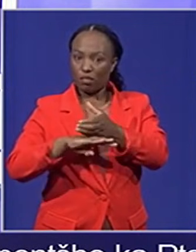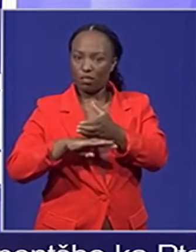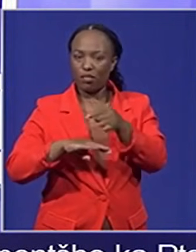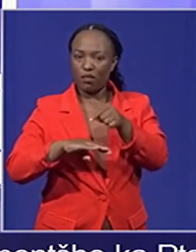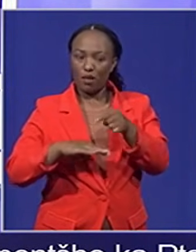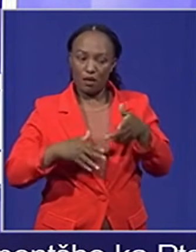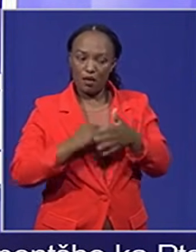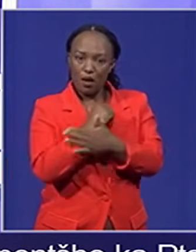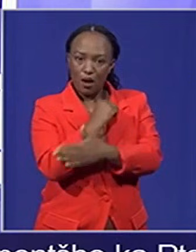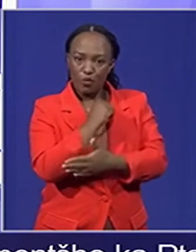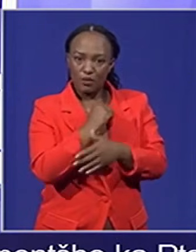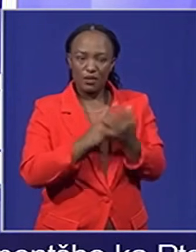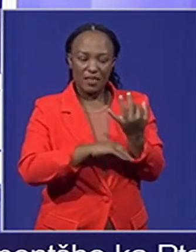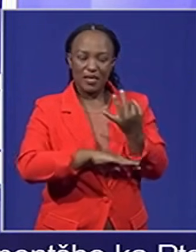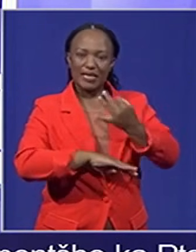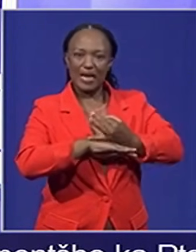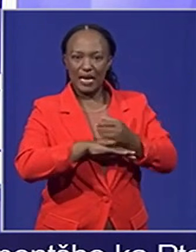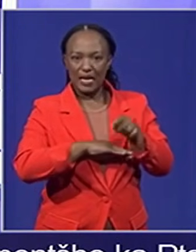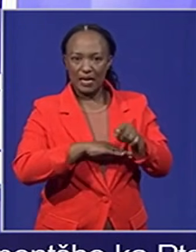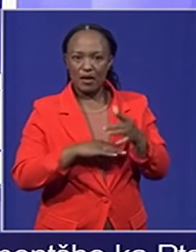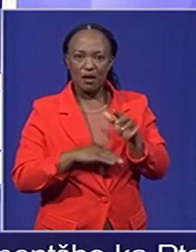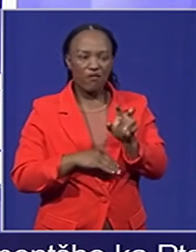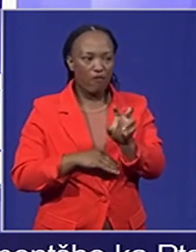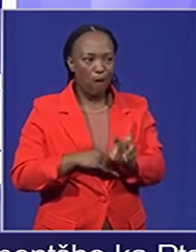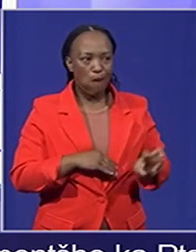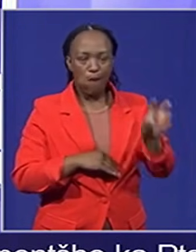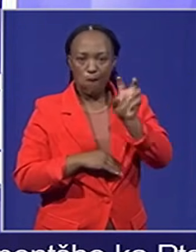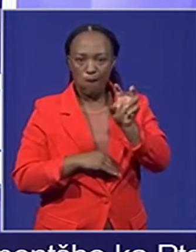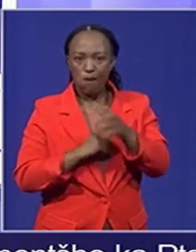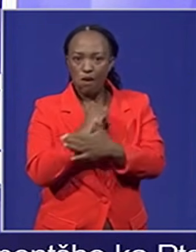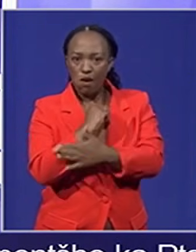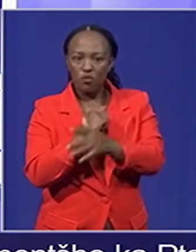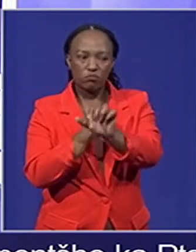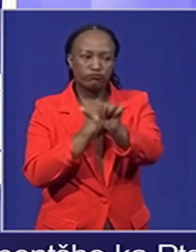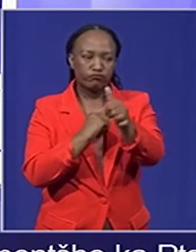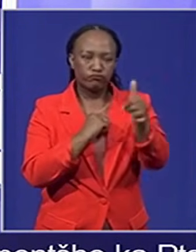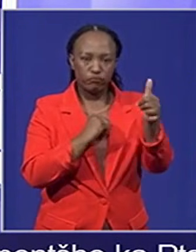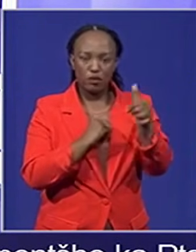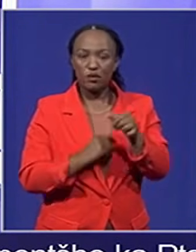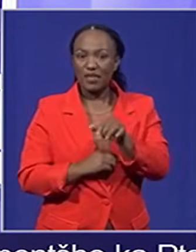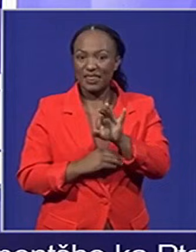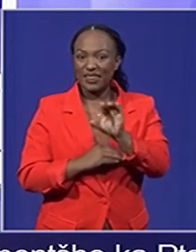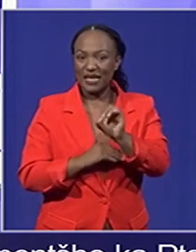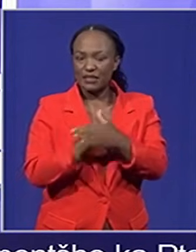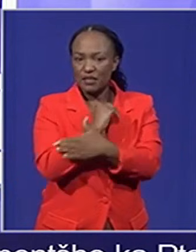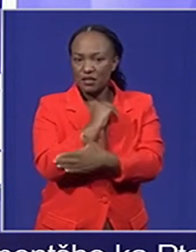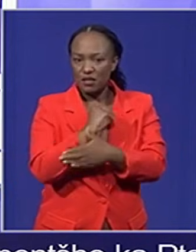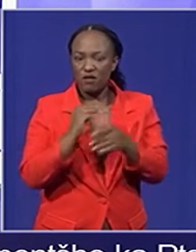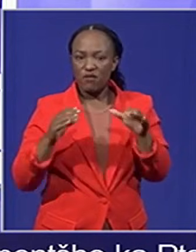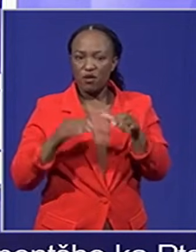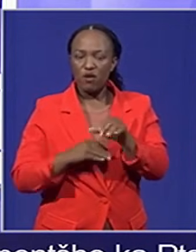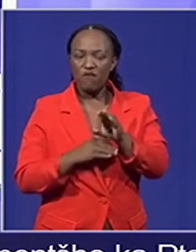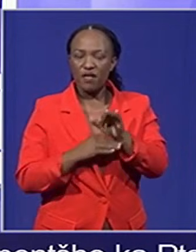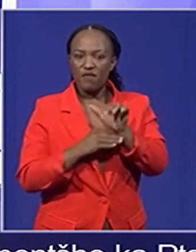ka mononageng matšatši a mararo bjalo ka karolo ya go ralala lefase go ya go dinaga maloko a 30 a mokgatlo wa FIFA pele